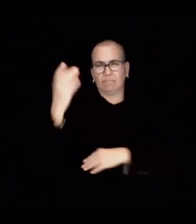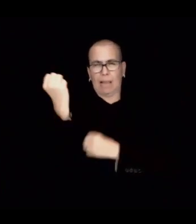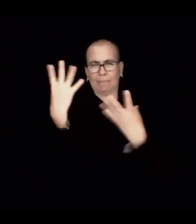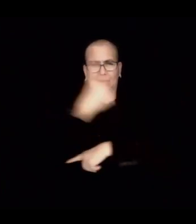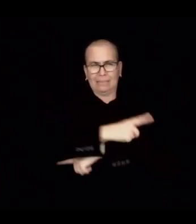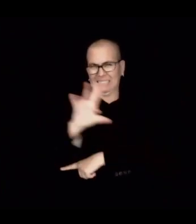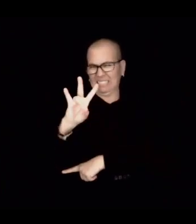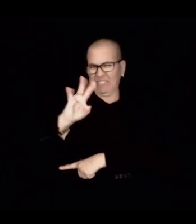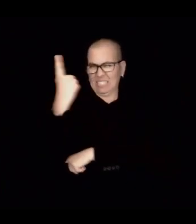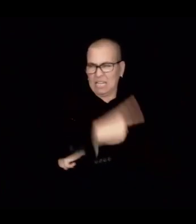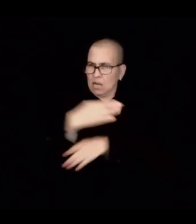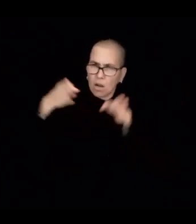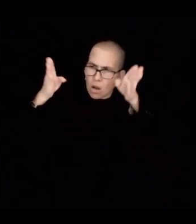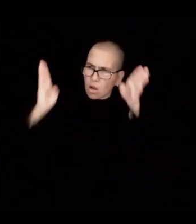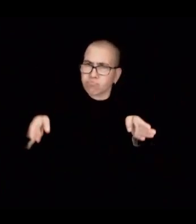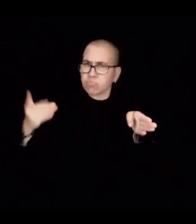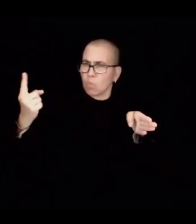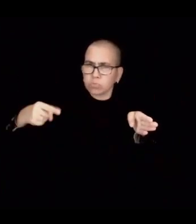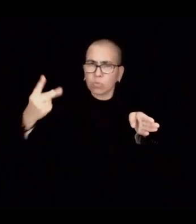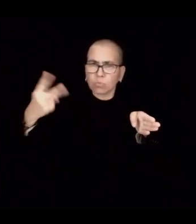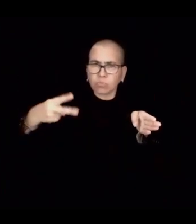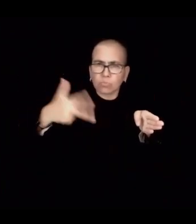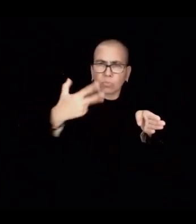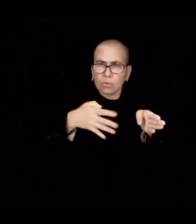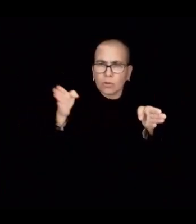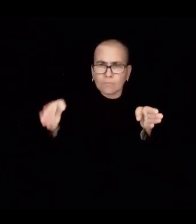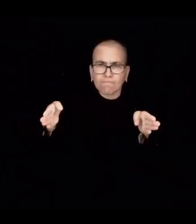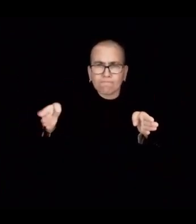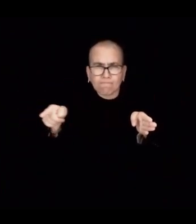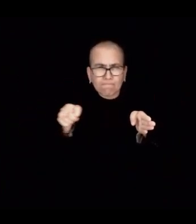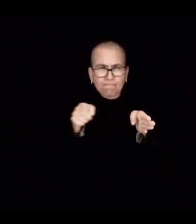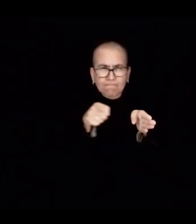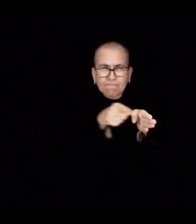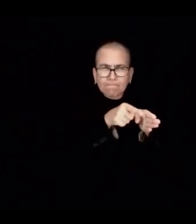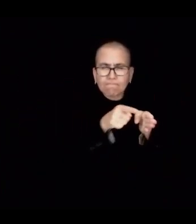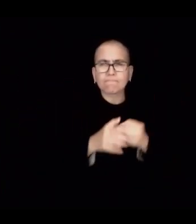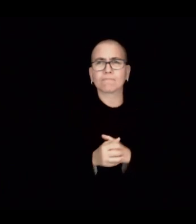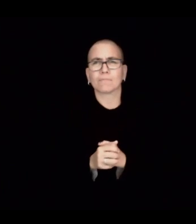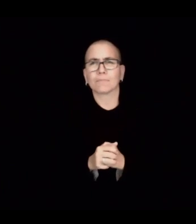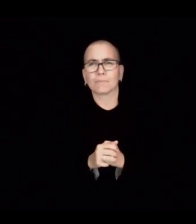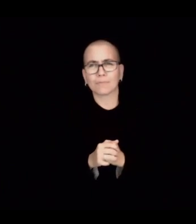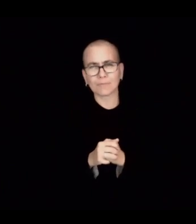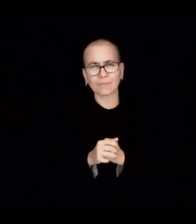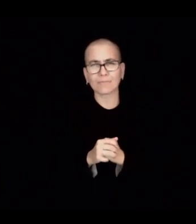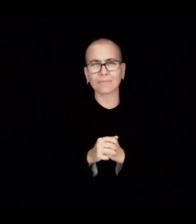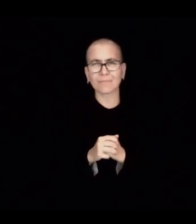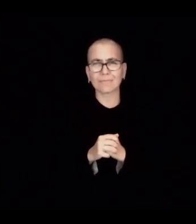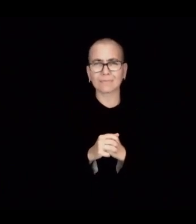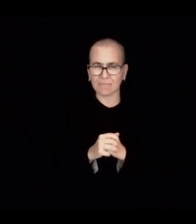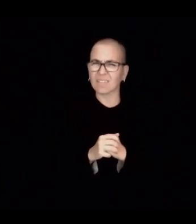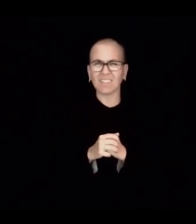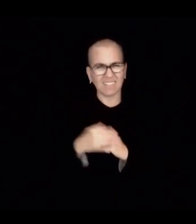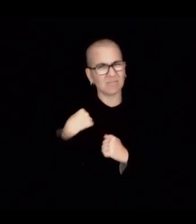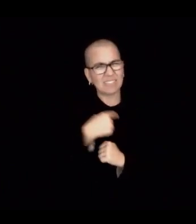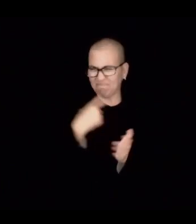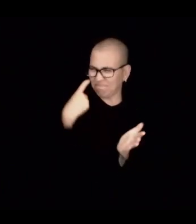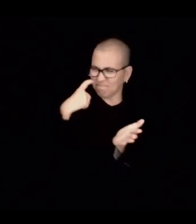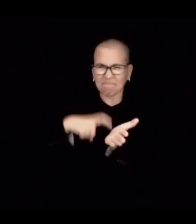Minneapolis and St. Paul, and we are seeing significant disparities in the positivity rate. The positivity rate among the